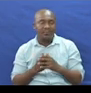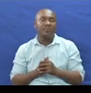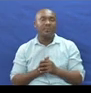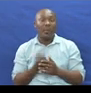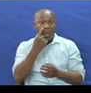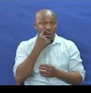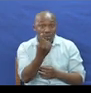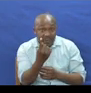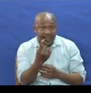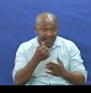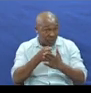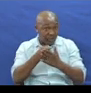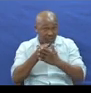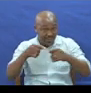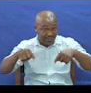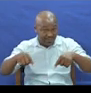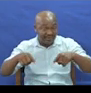How do you see the story?